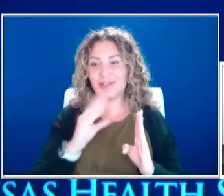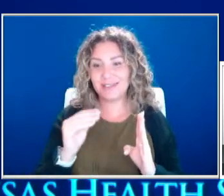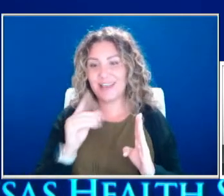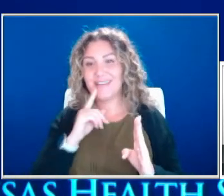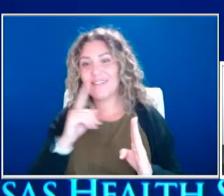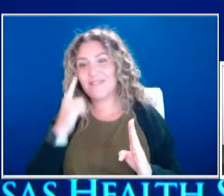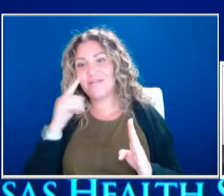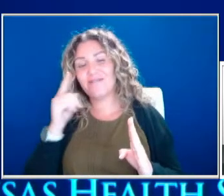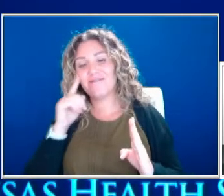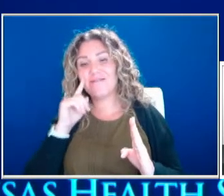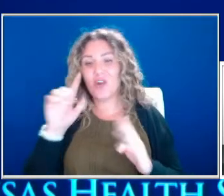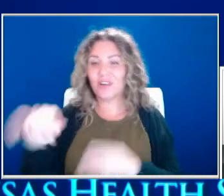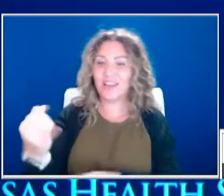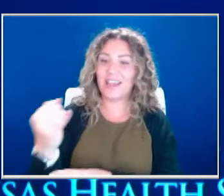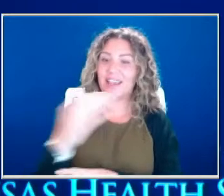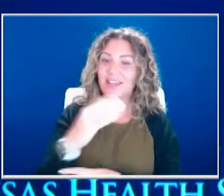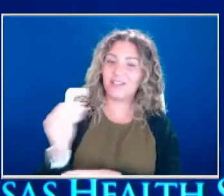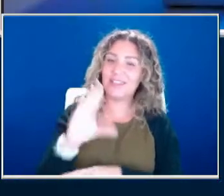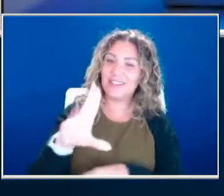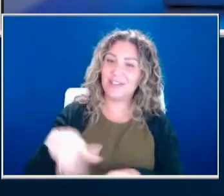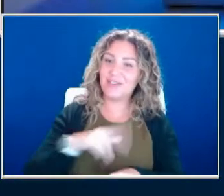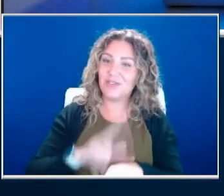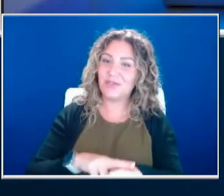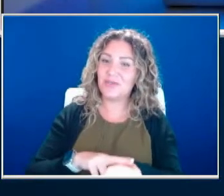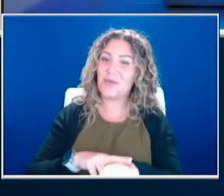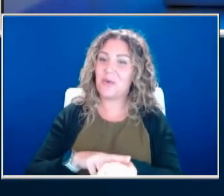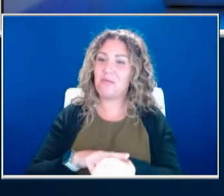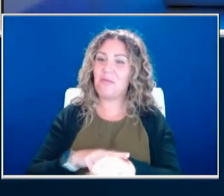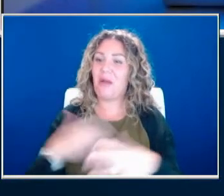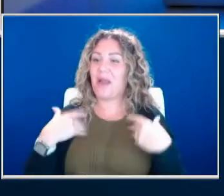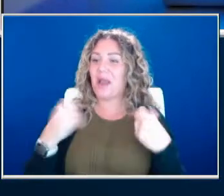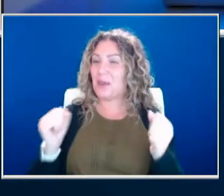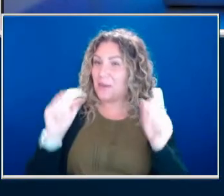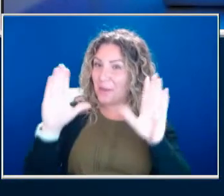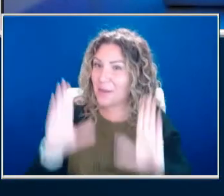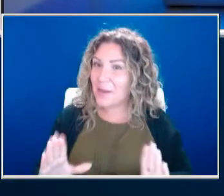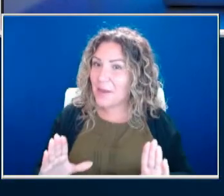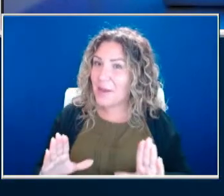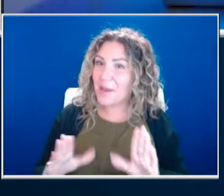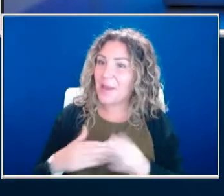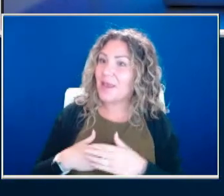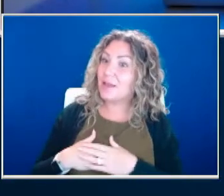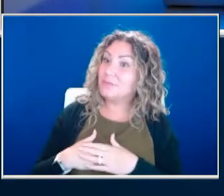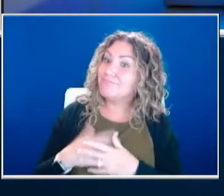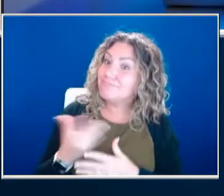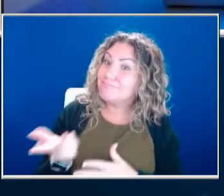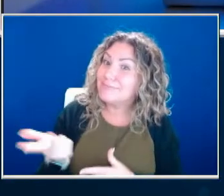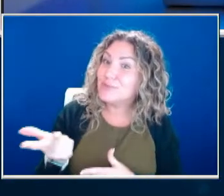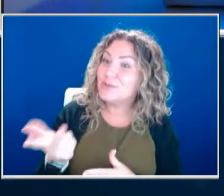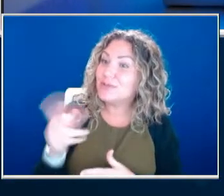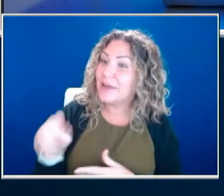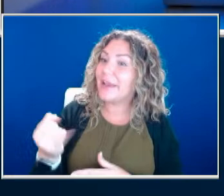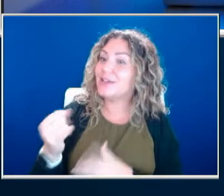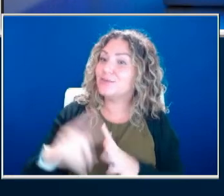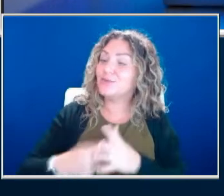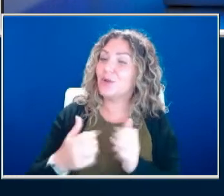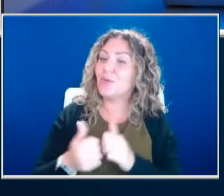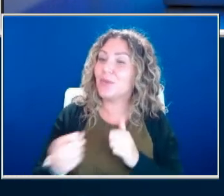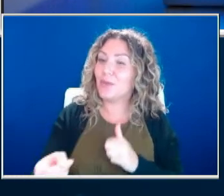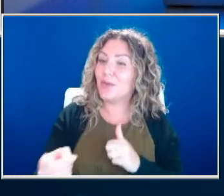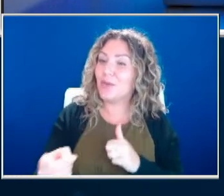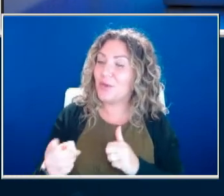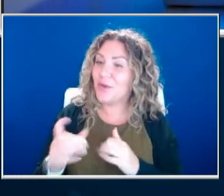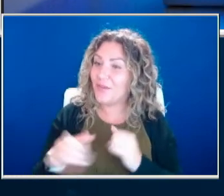get him back to his usual state of health. Oh, good. We're glad. Yeah. They look great. Wishneys, I want to go to you. And AJ, I'm going to start with you. Final thoughts, just